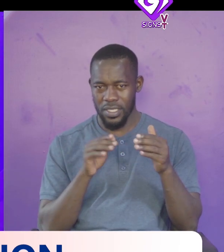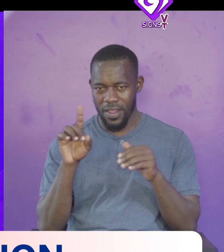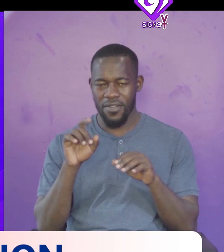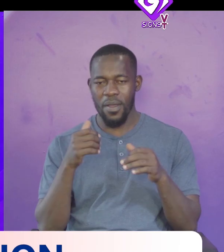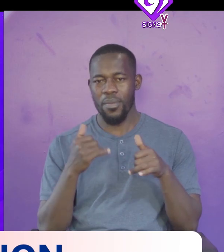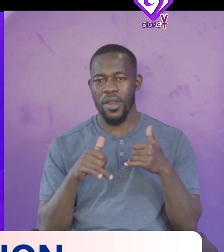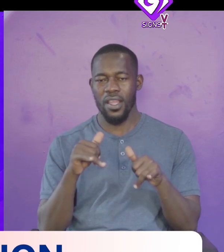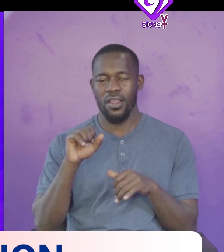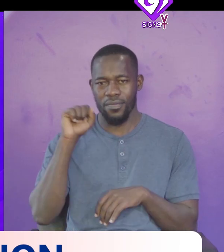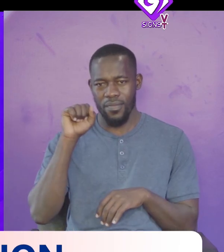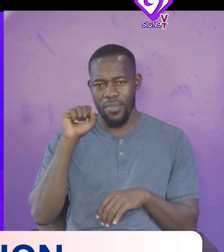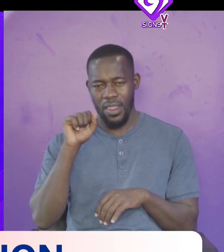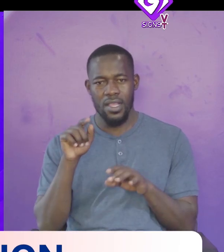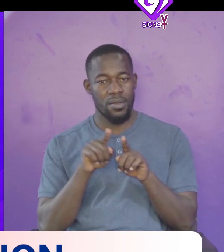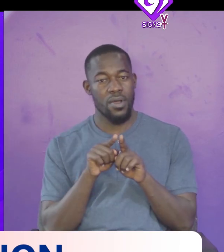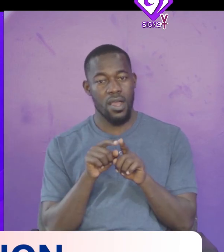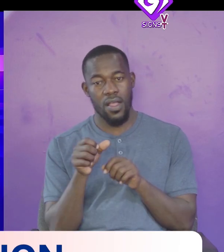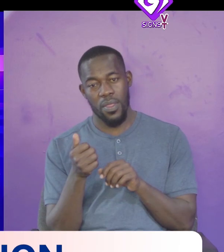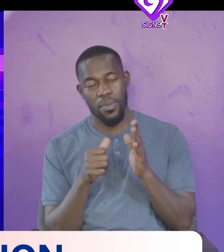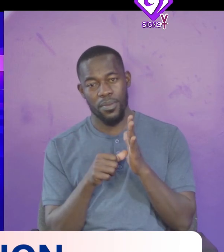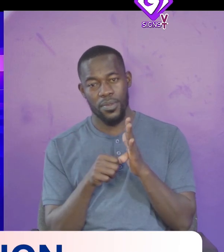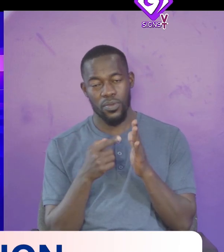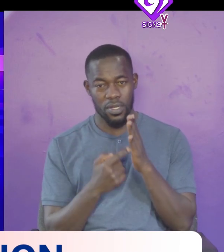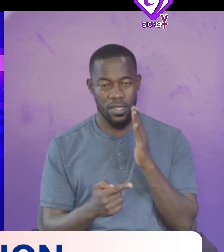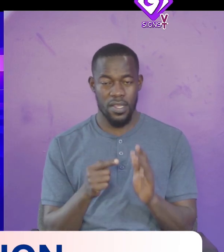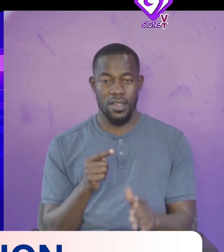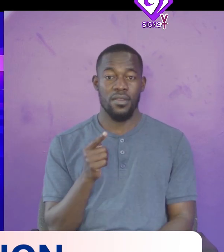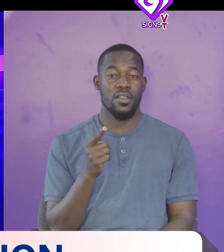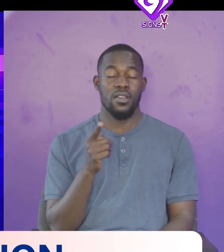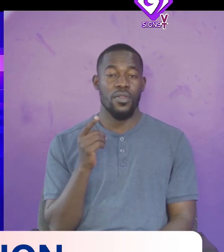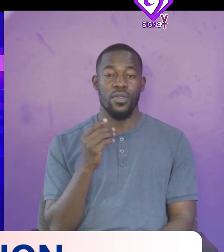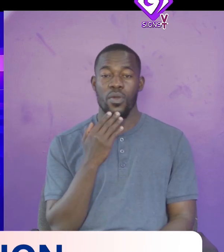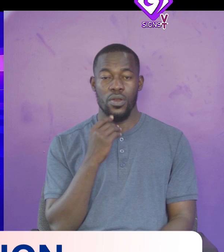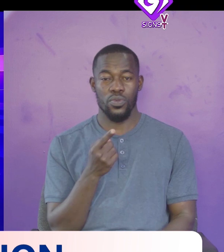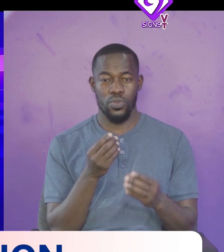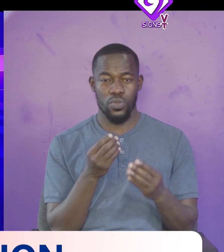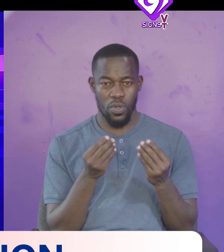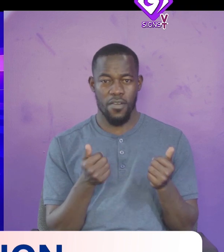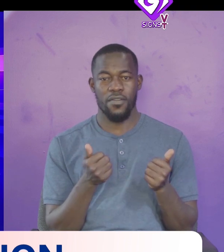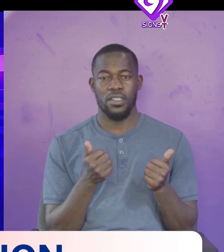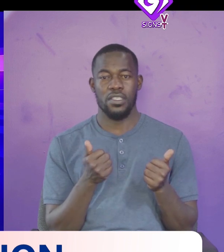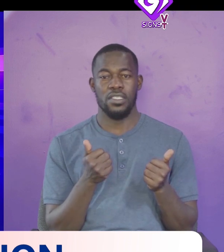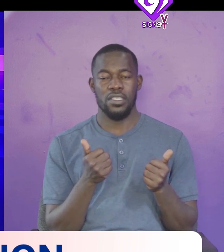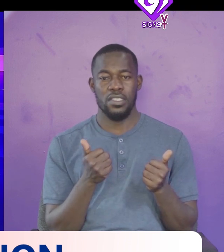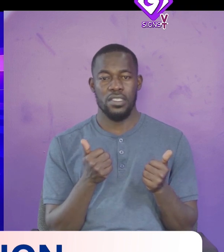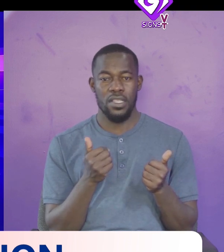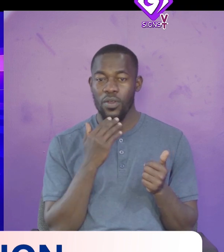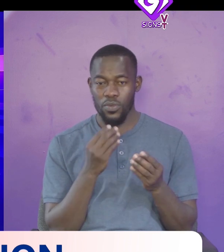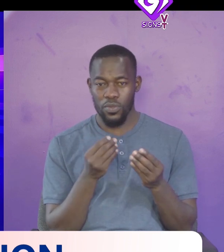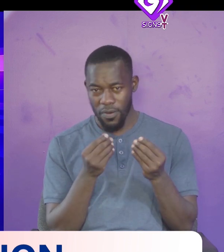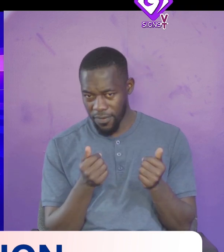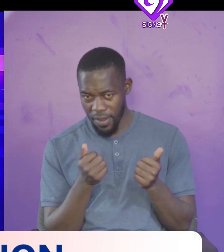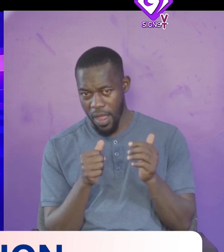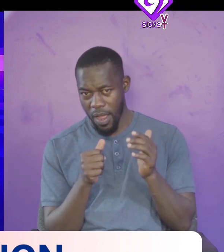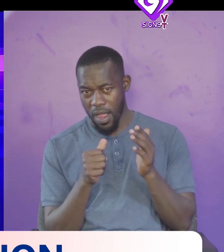and possibly the other issue is that they want to deal with the question of some of us who have now realized that people